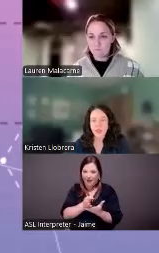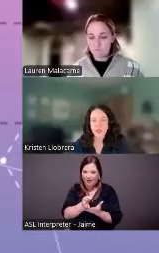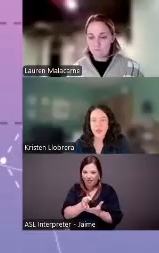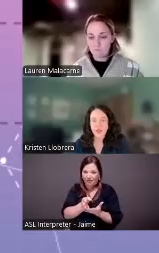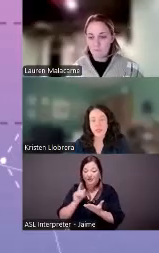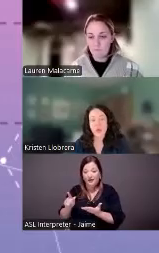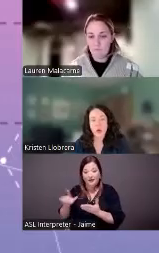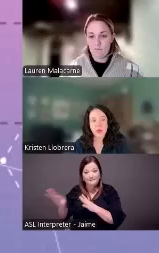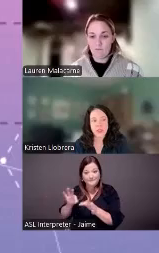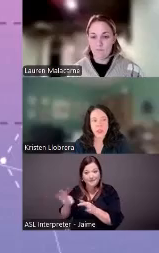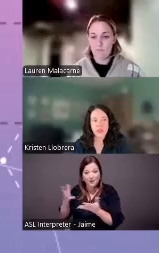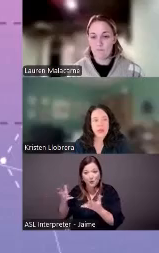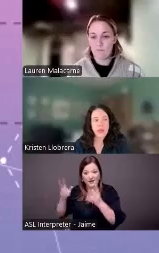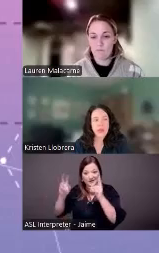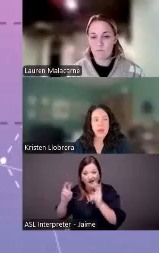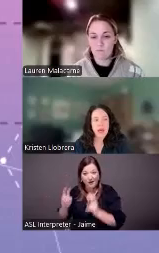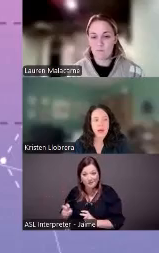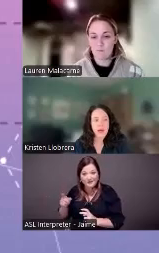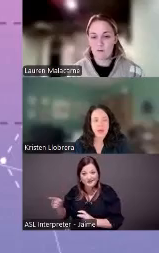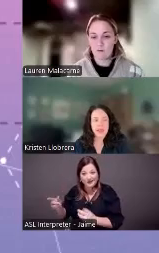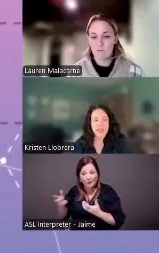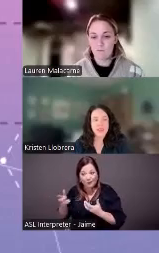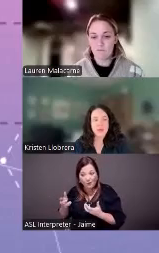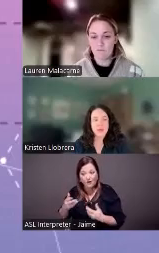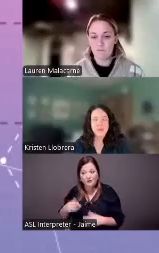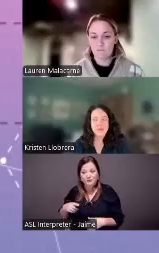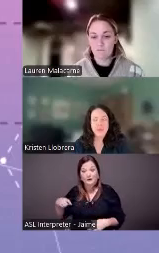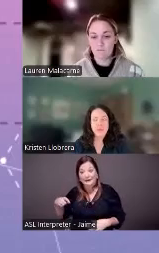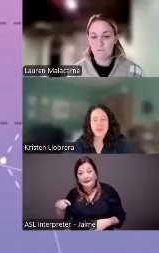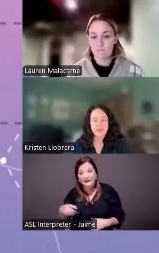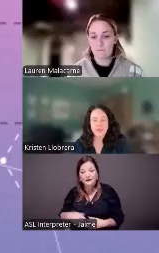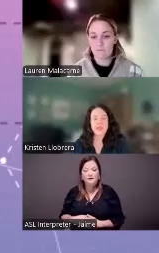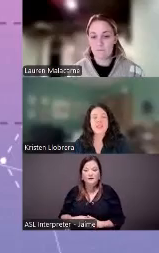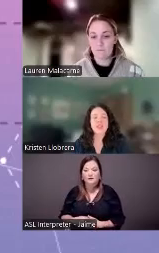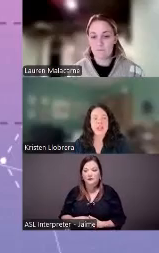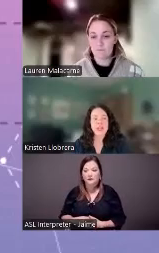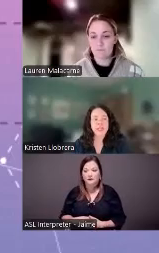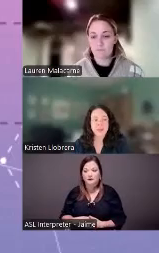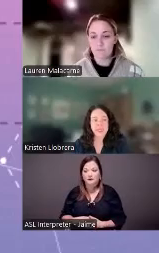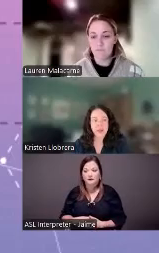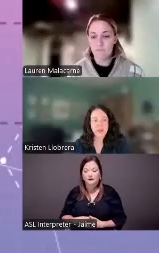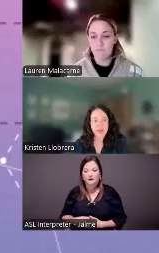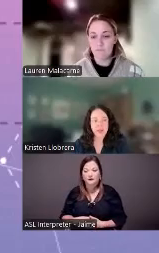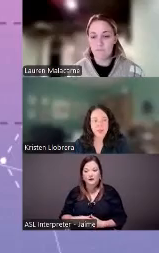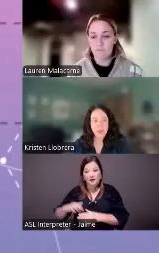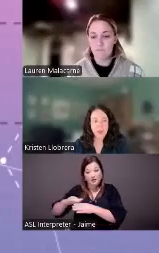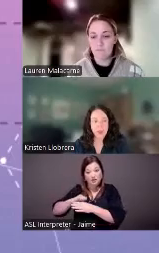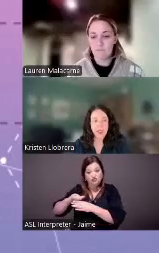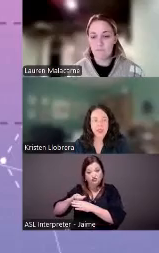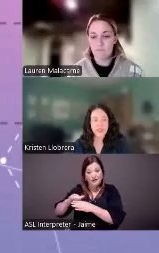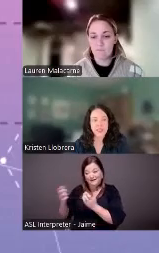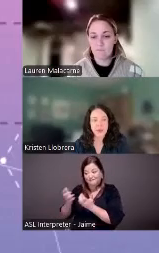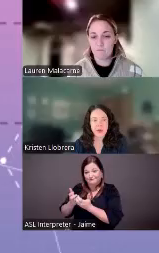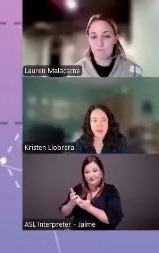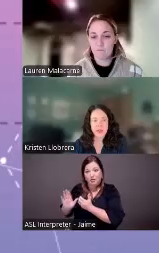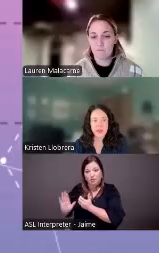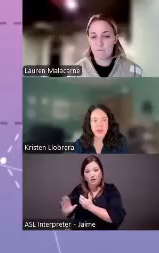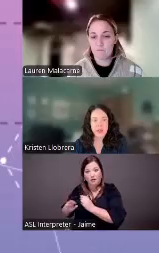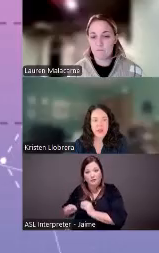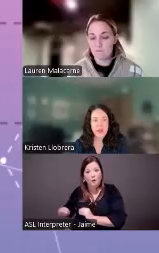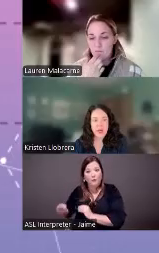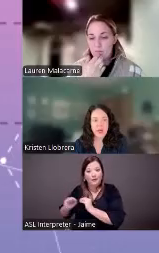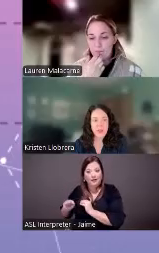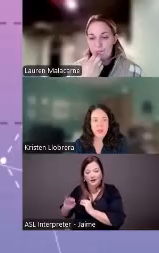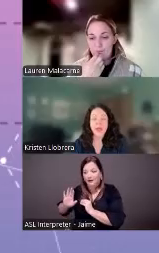need to learn or that they want to learn, and that that the training is based on their mobility and experience